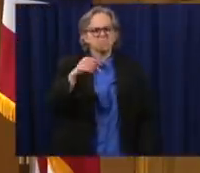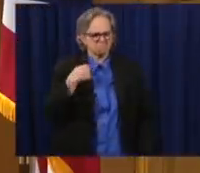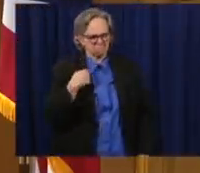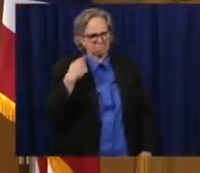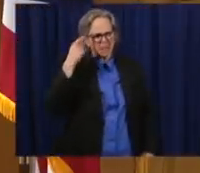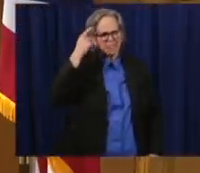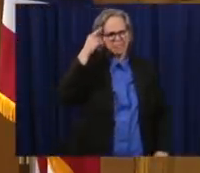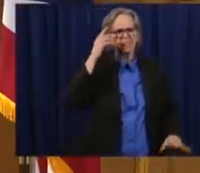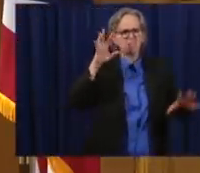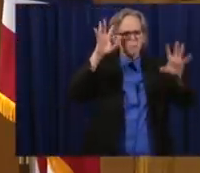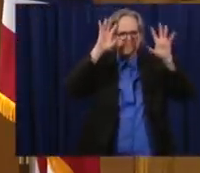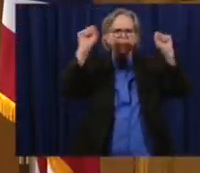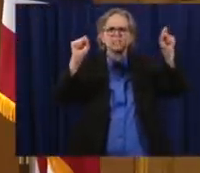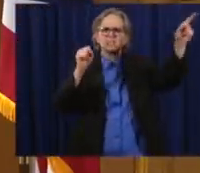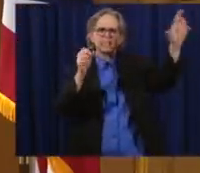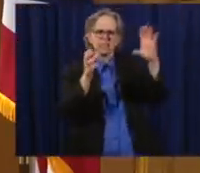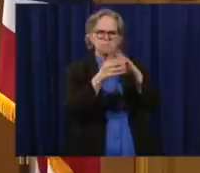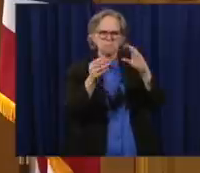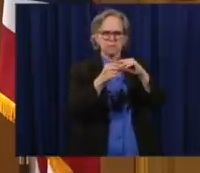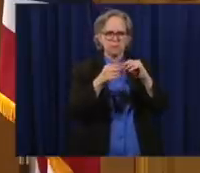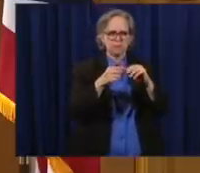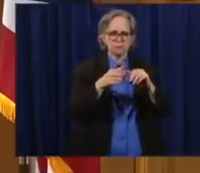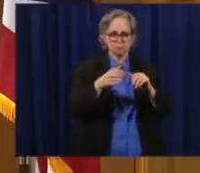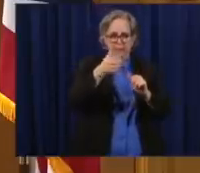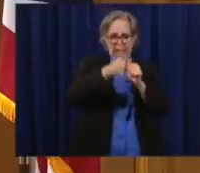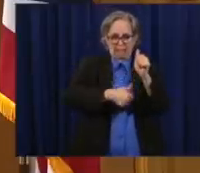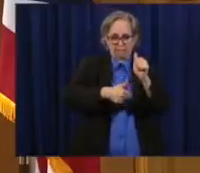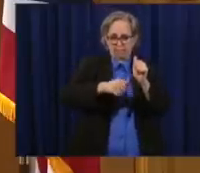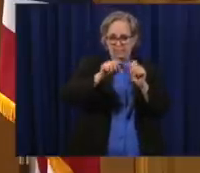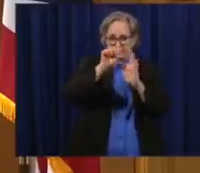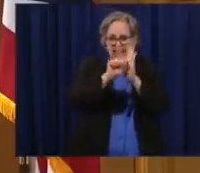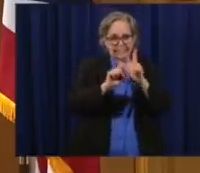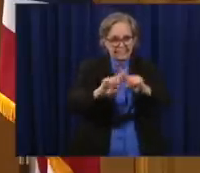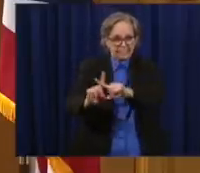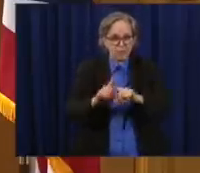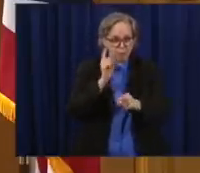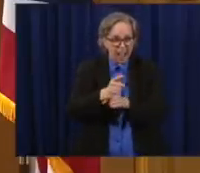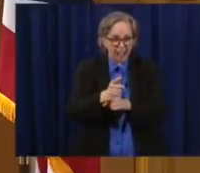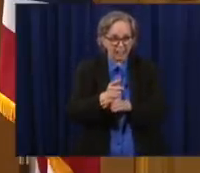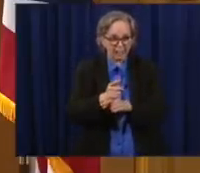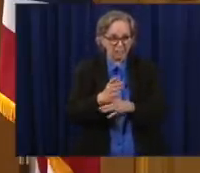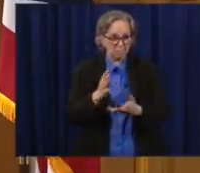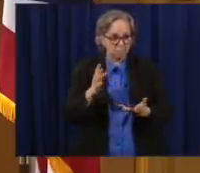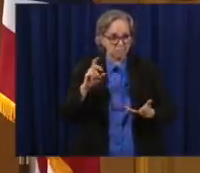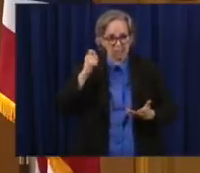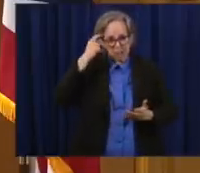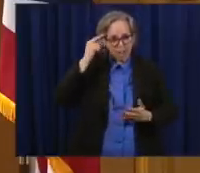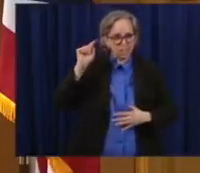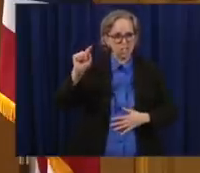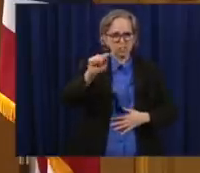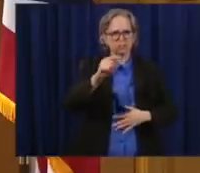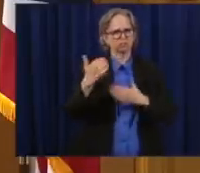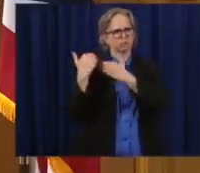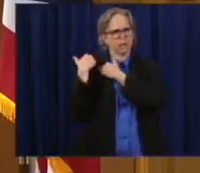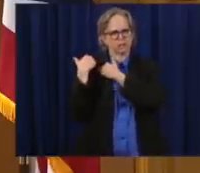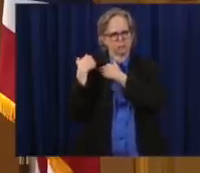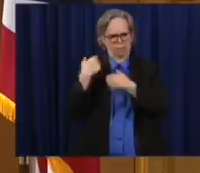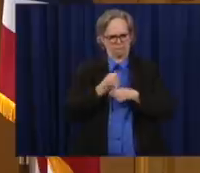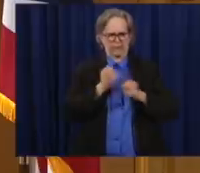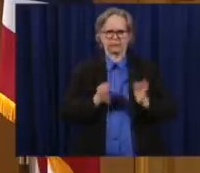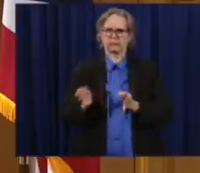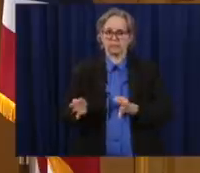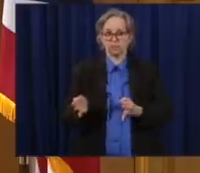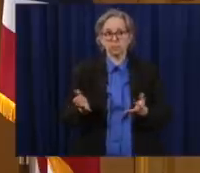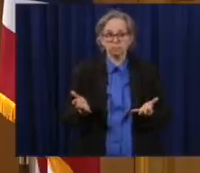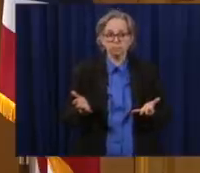and ultimately it's the governor's responsibility. And this is not just decisions that I make, obviously, in a vacuum. I make